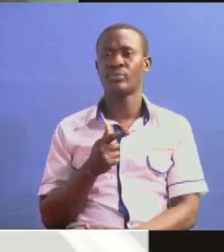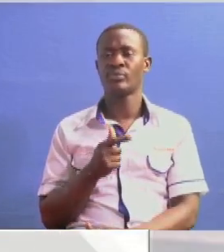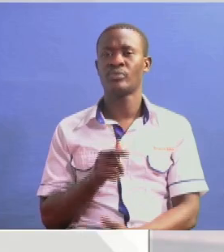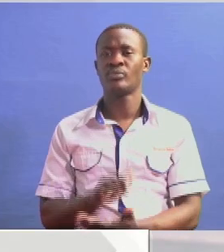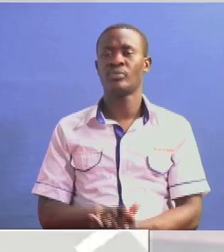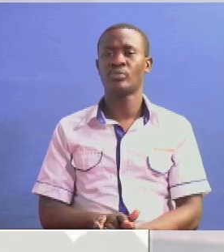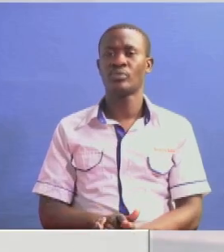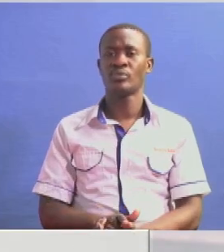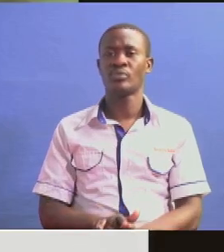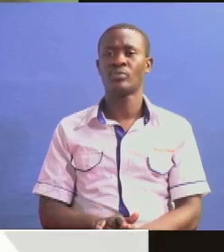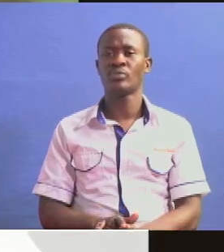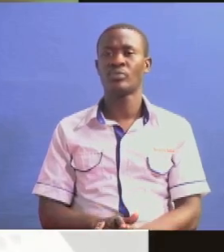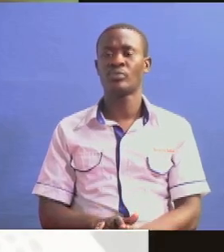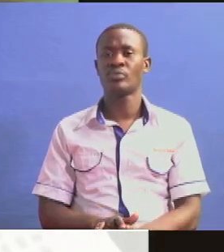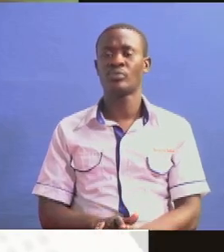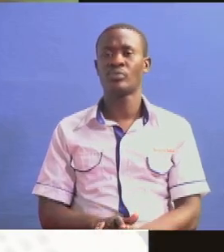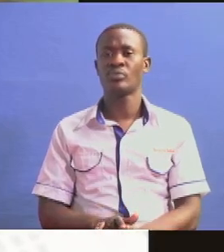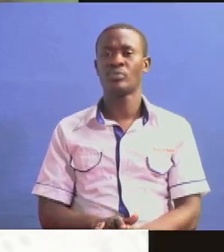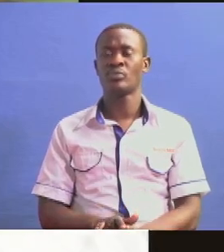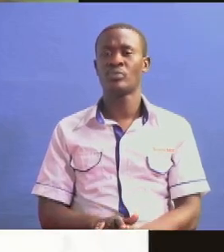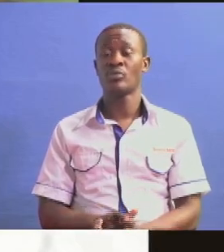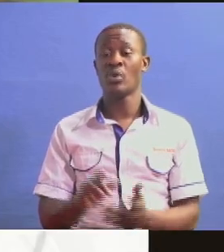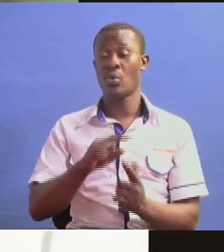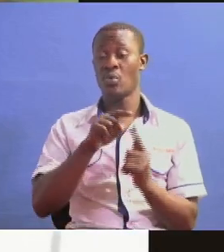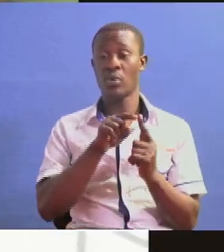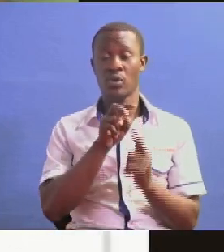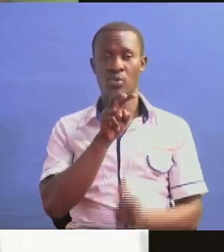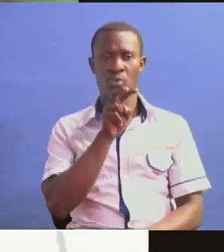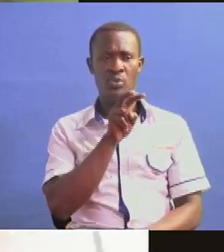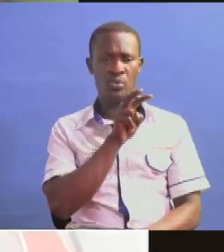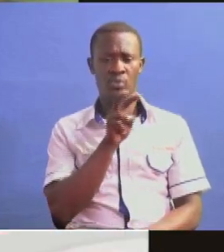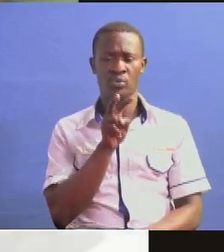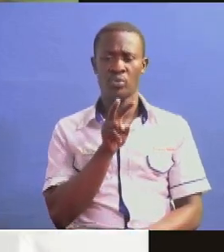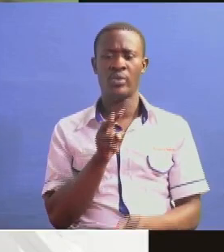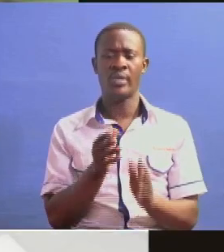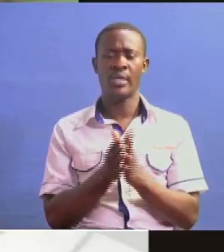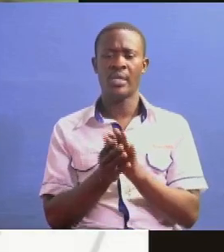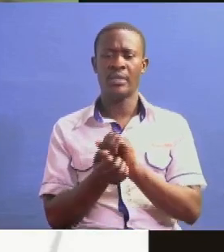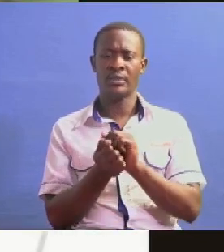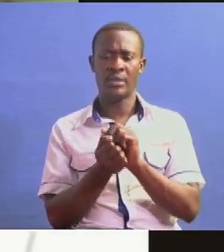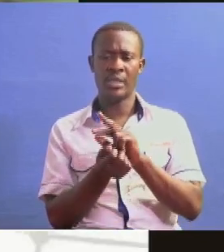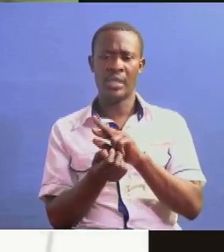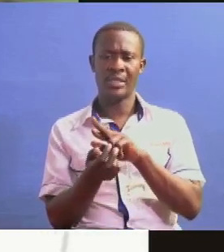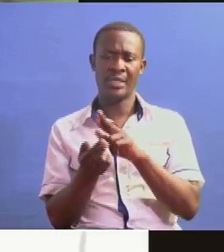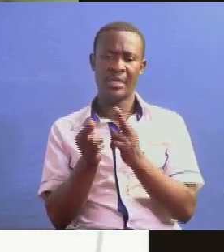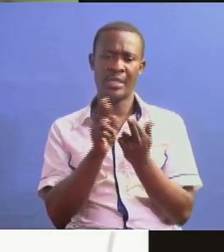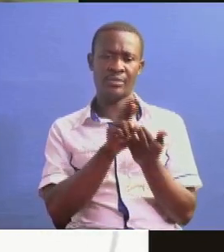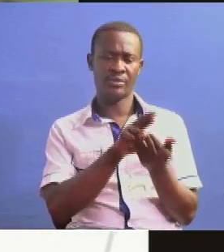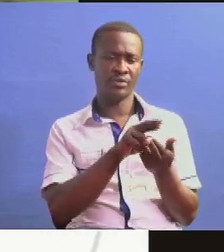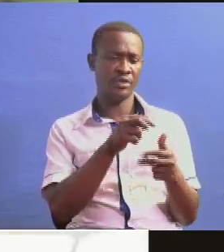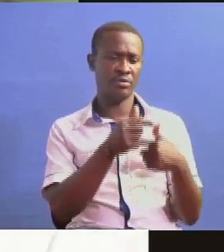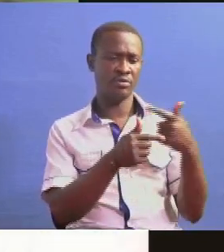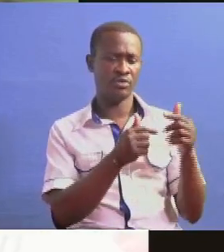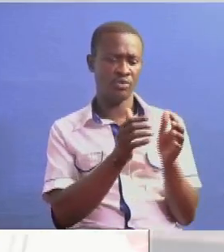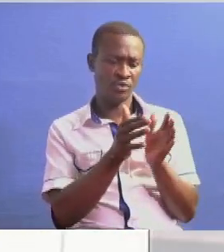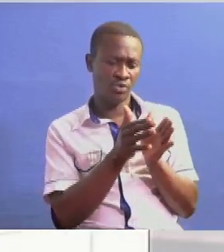All right. Well, yes. Okay, Doc. When you take a look at the transition from now we are heading somewhere